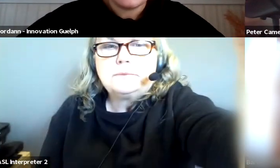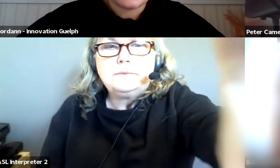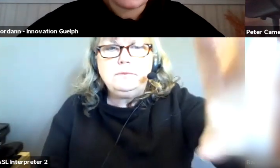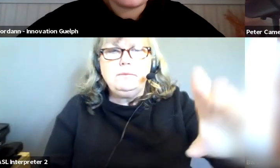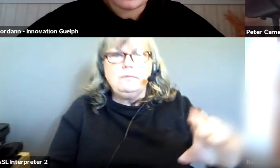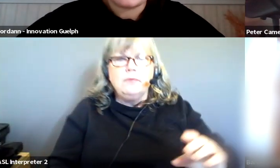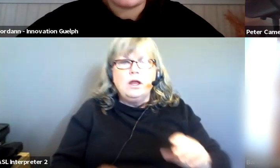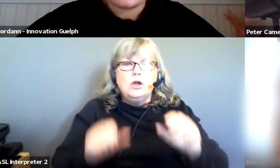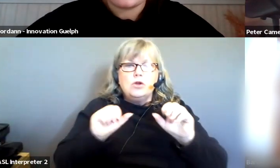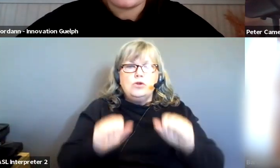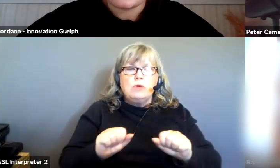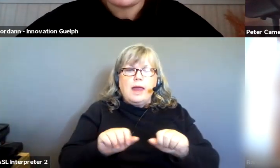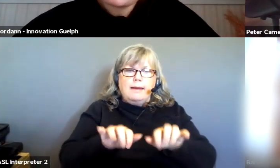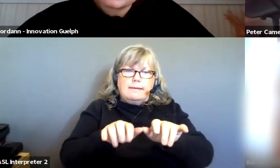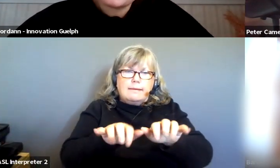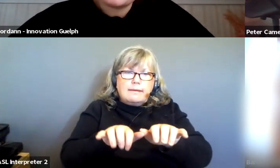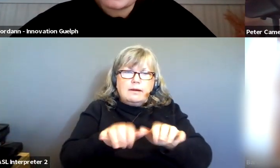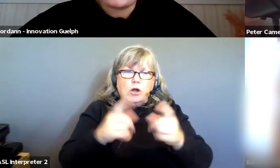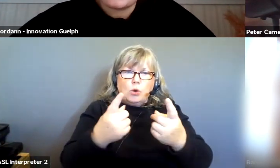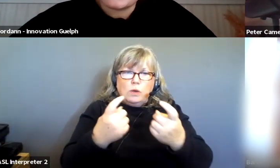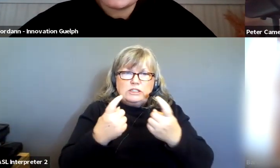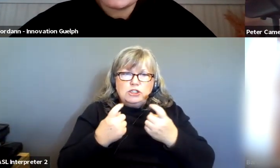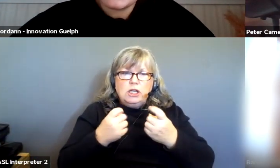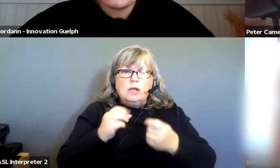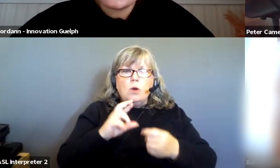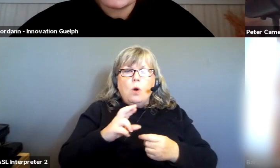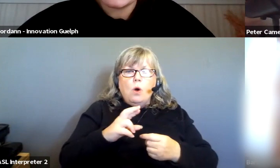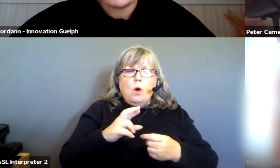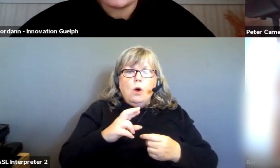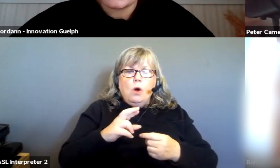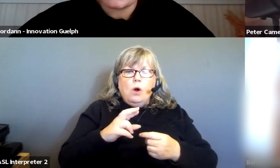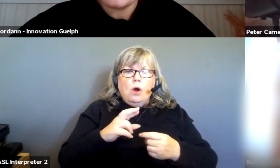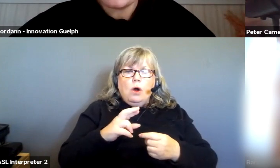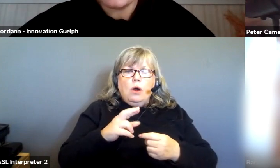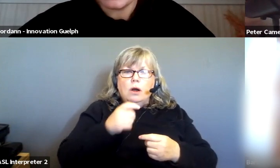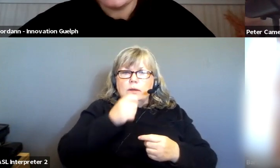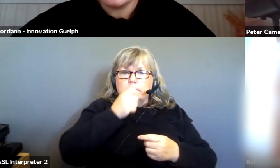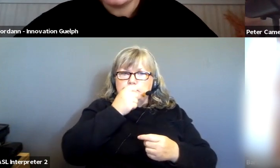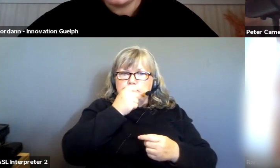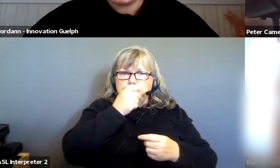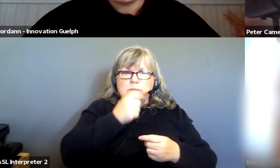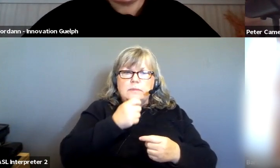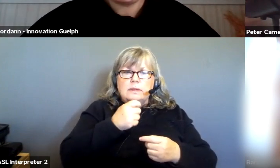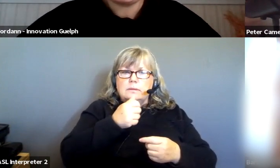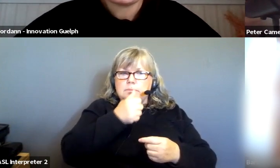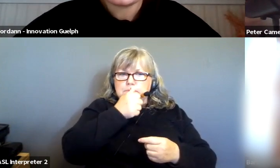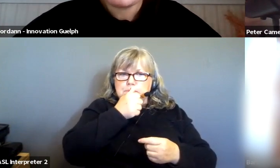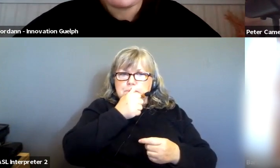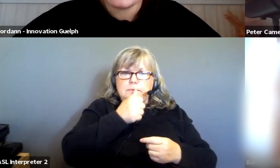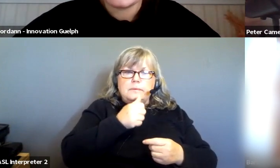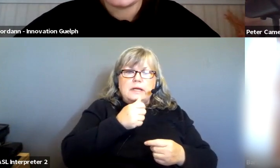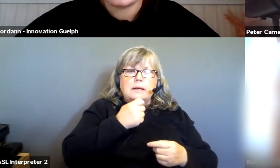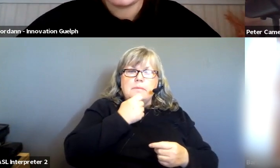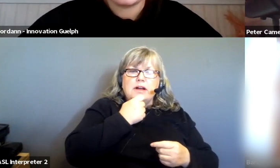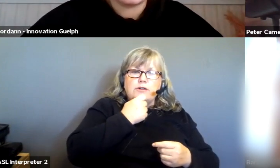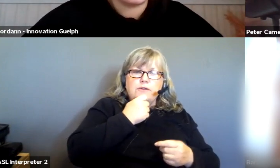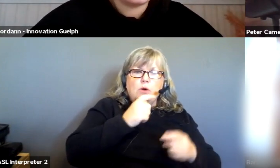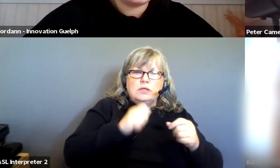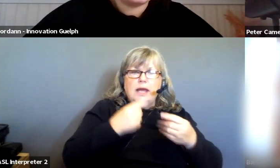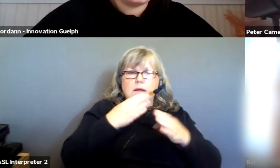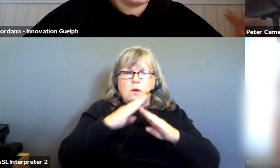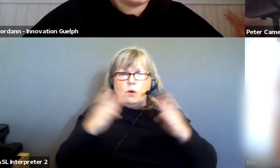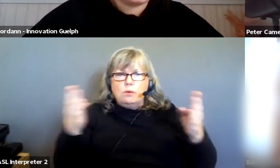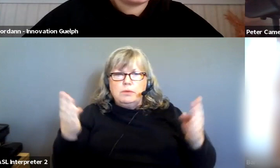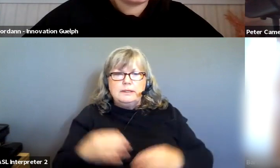mute. I think Barbara might have a question. Do you have a question or comment, Barbara? I do. Thanks, Jordan. And